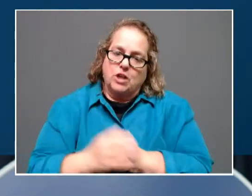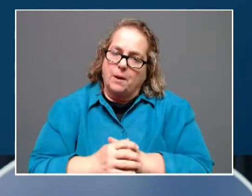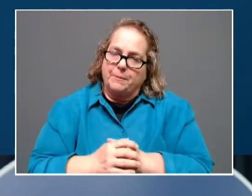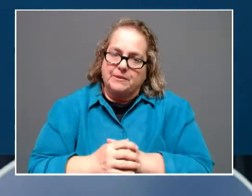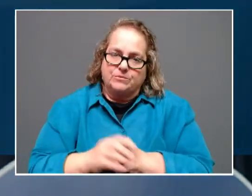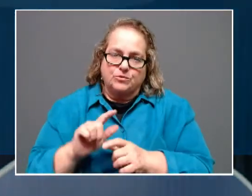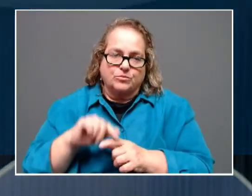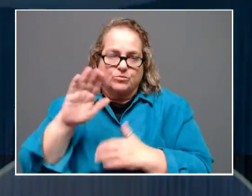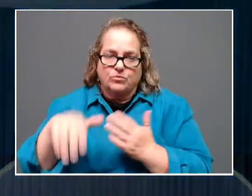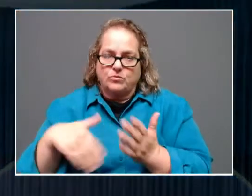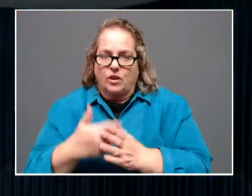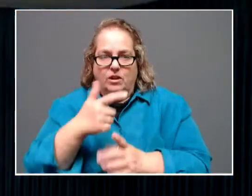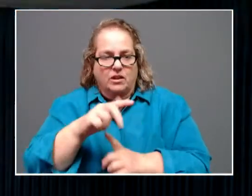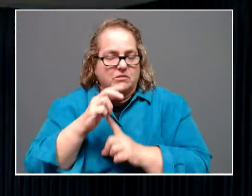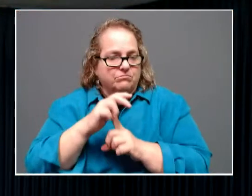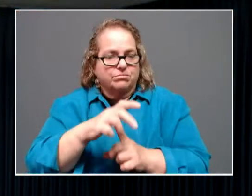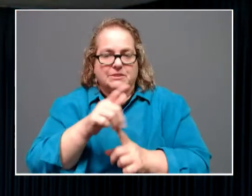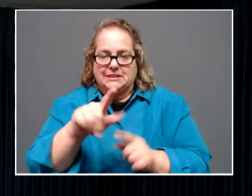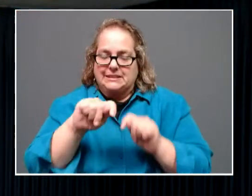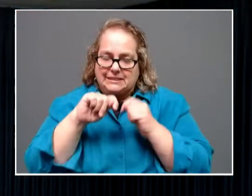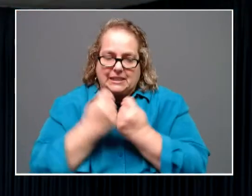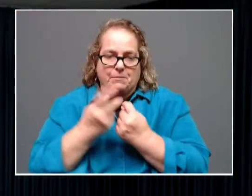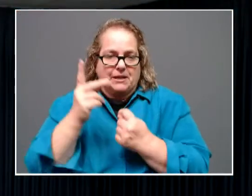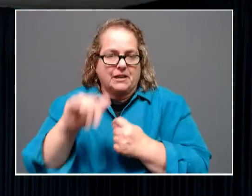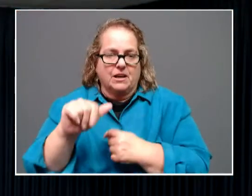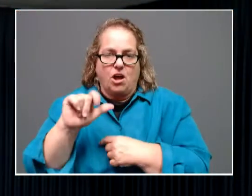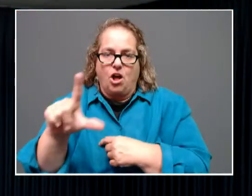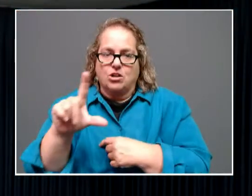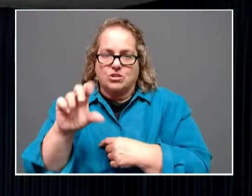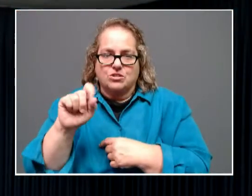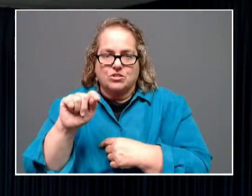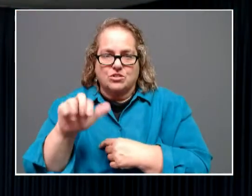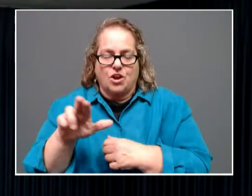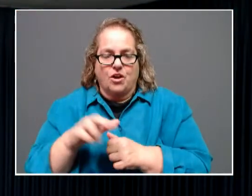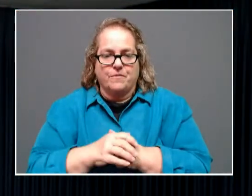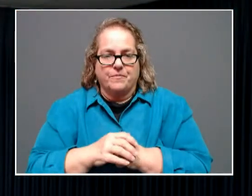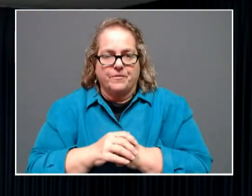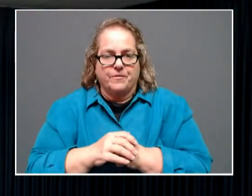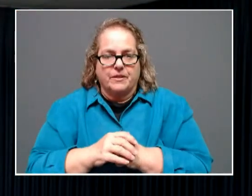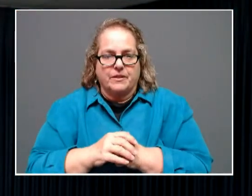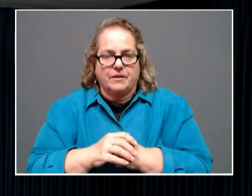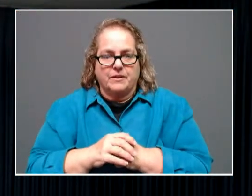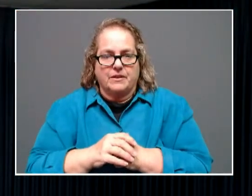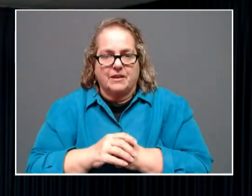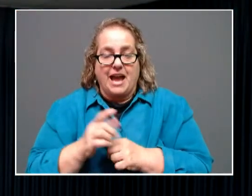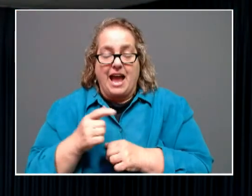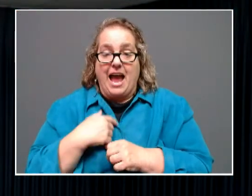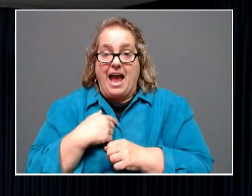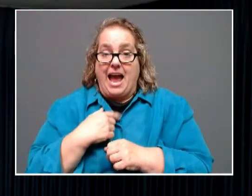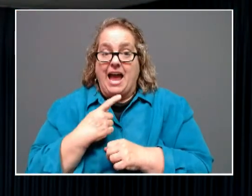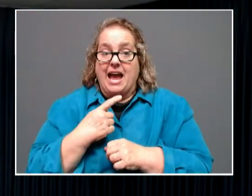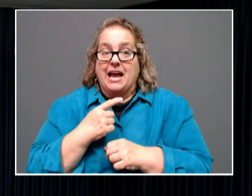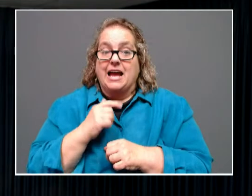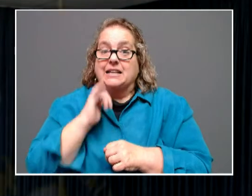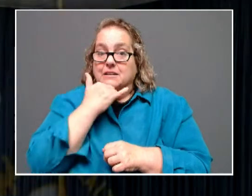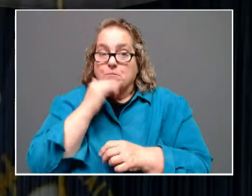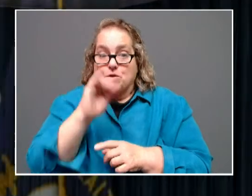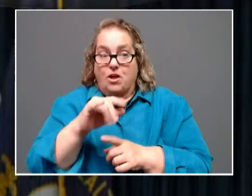They are our Team Kentucky All-Stars. And while I accidentally placed this at the end, just a note on